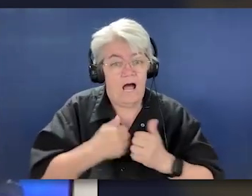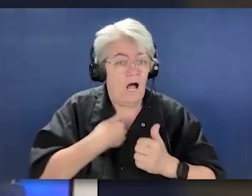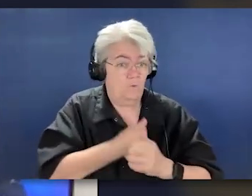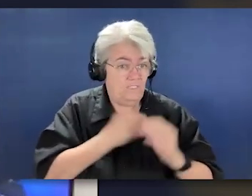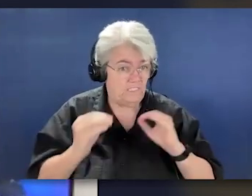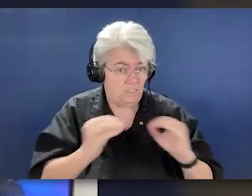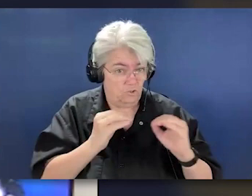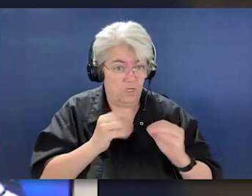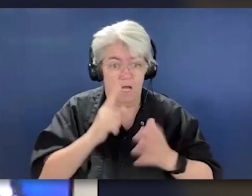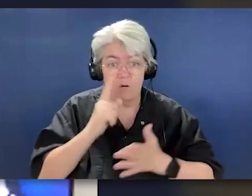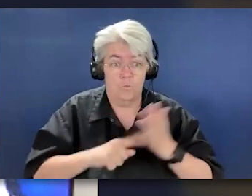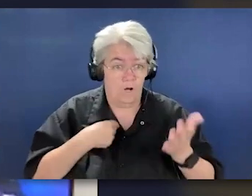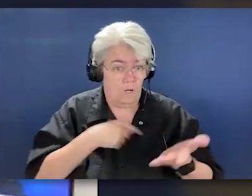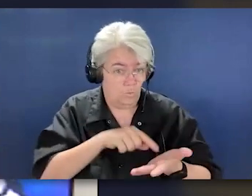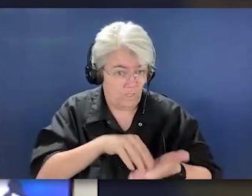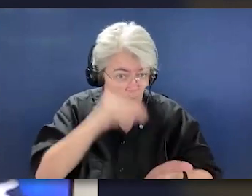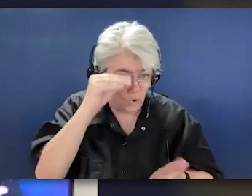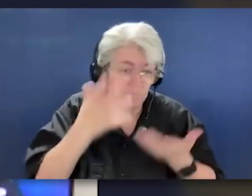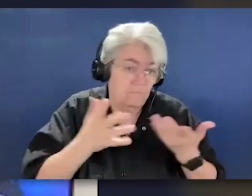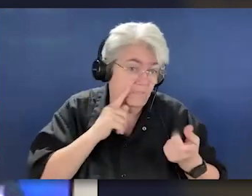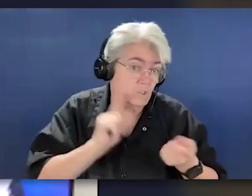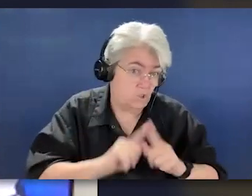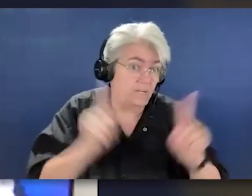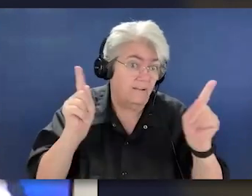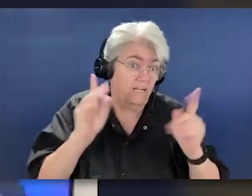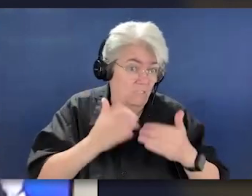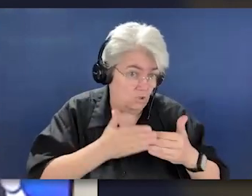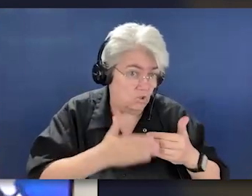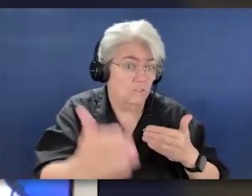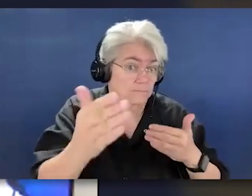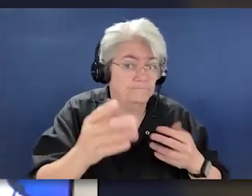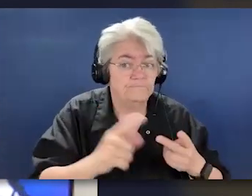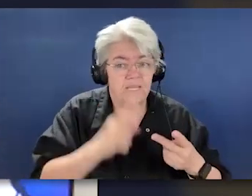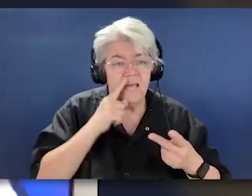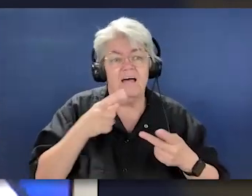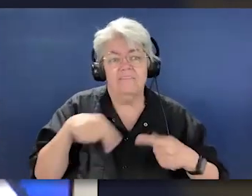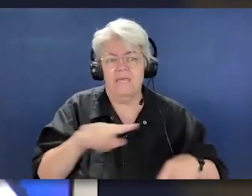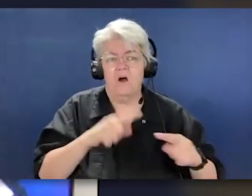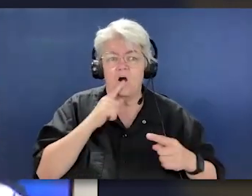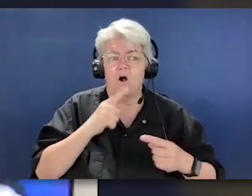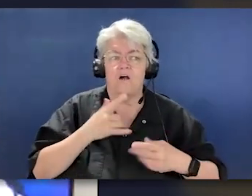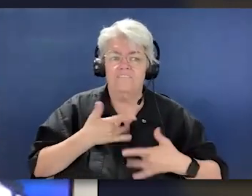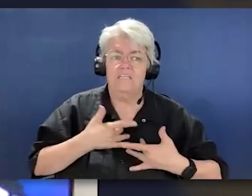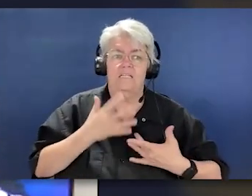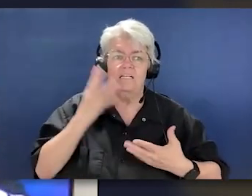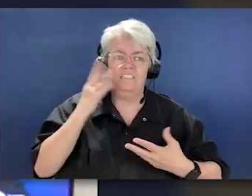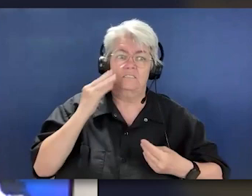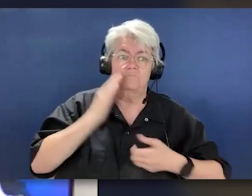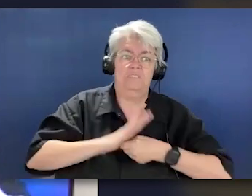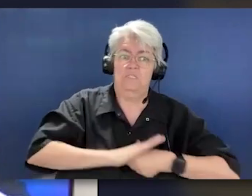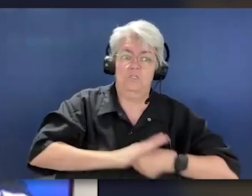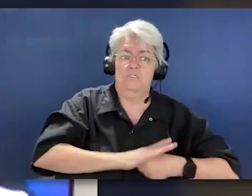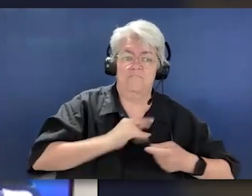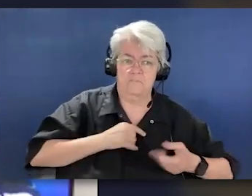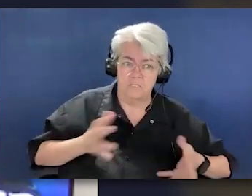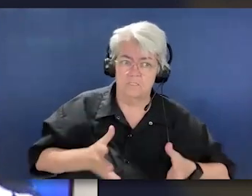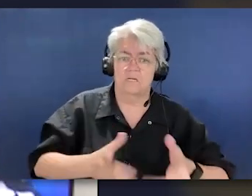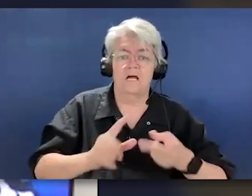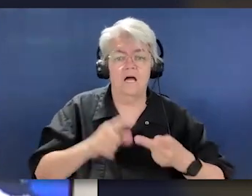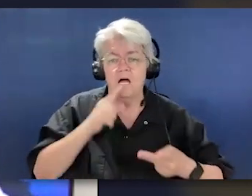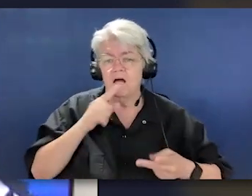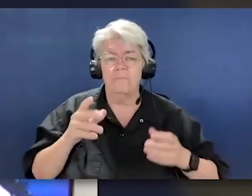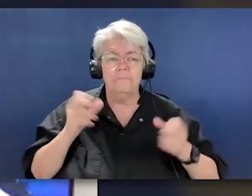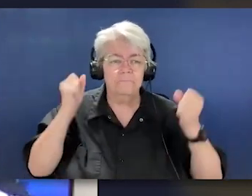changing. Universities are also facing pressures to respond to the emergence of these technologies. We are peppered with solicitations